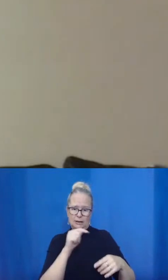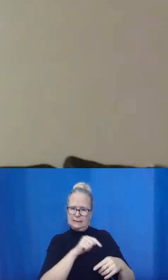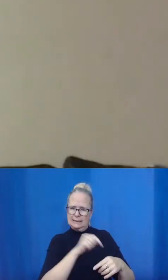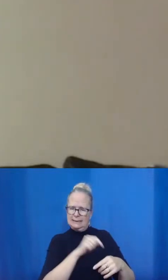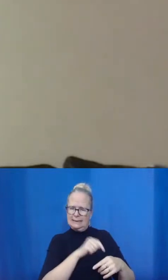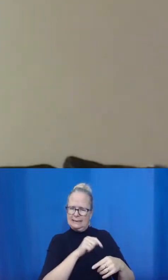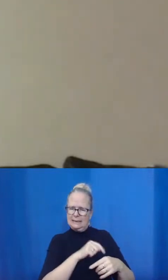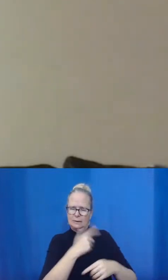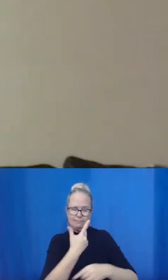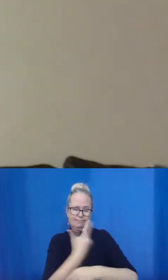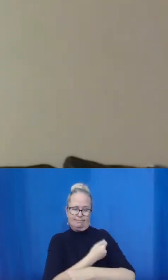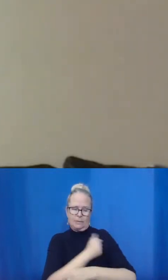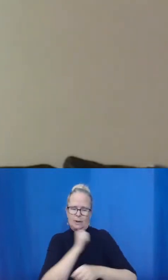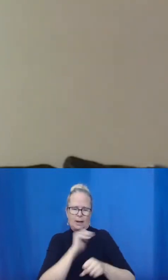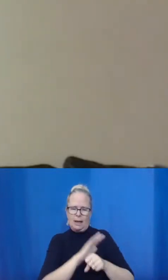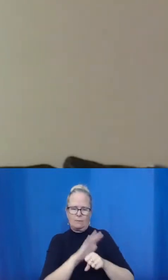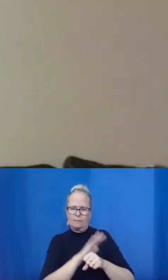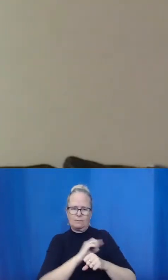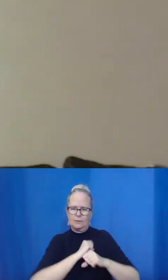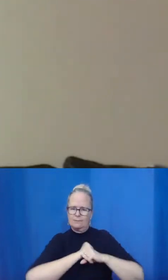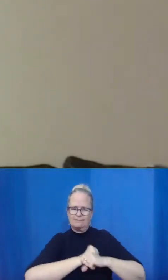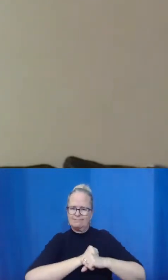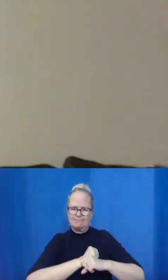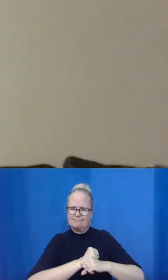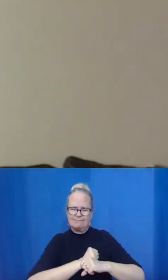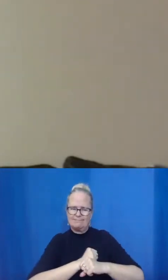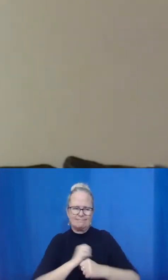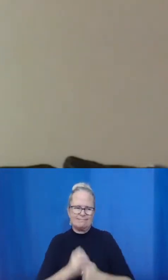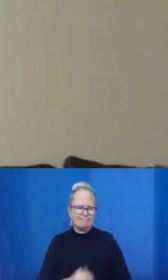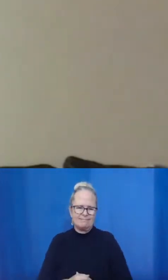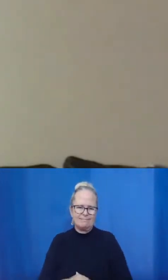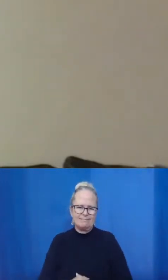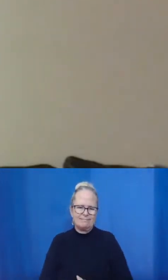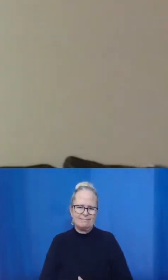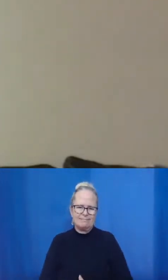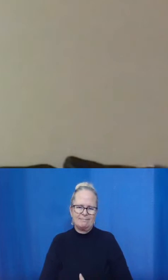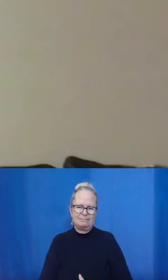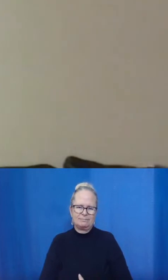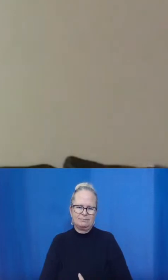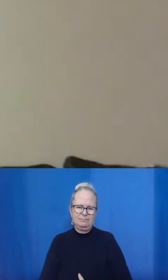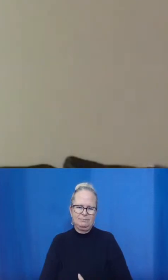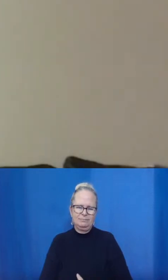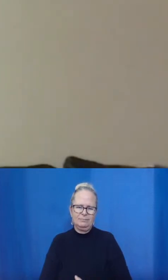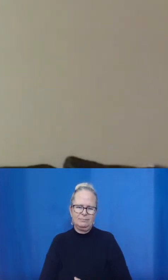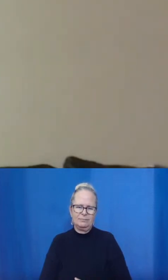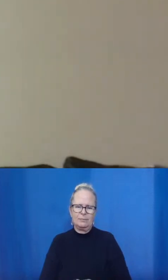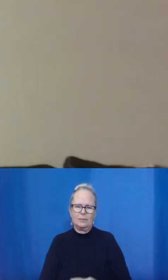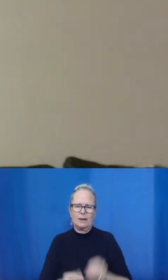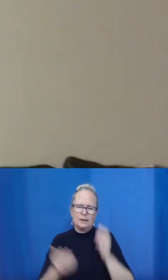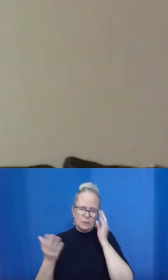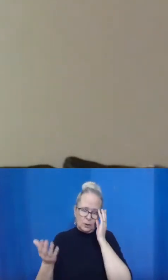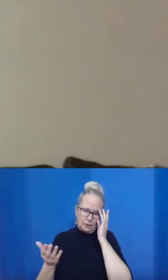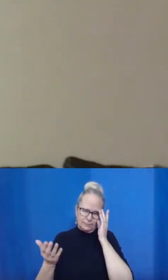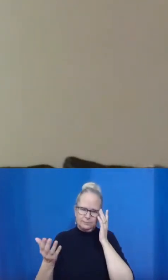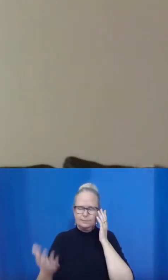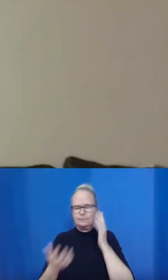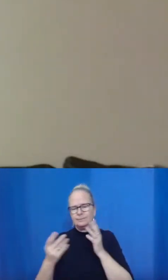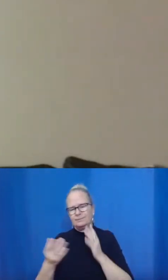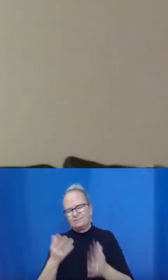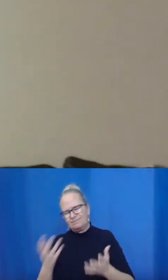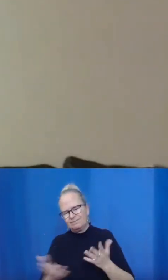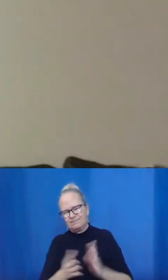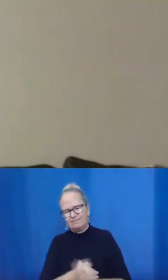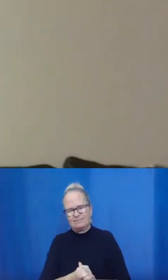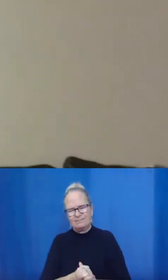that, you know, people around them, people, you know, in their community need to be